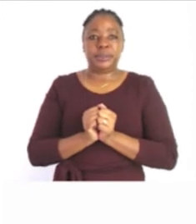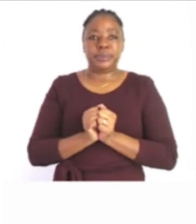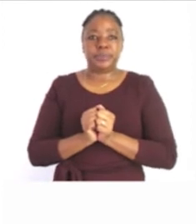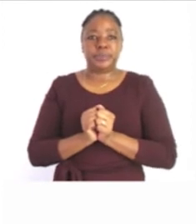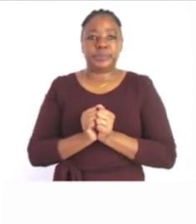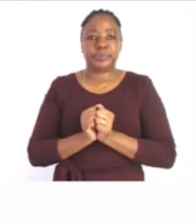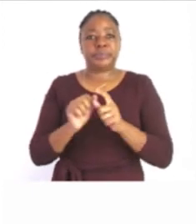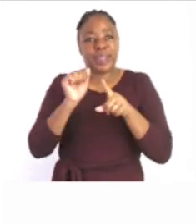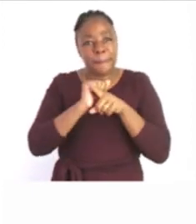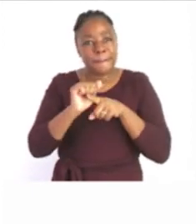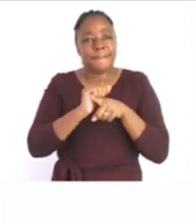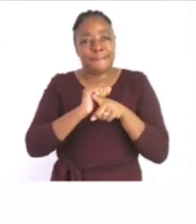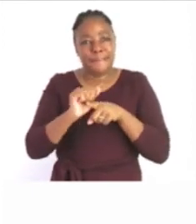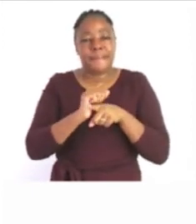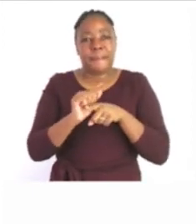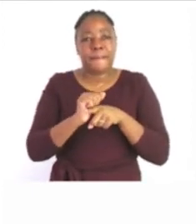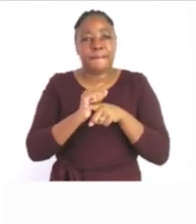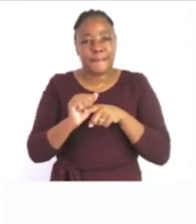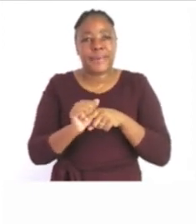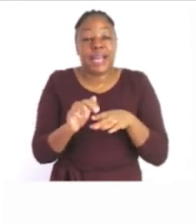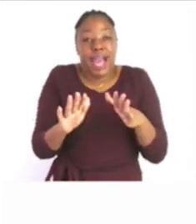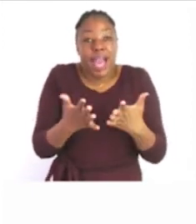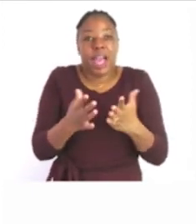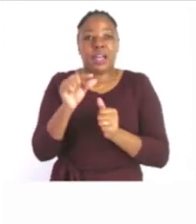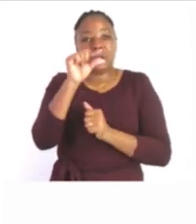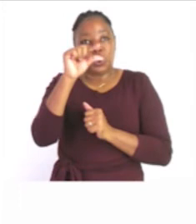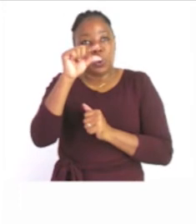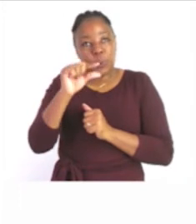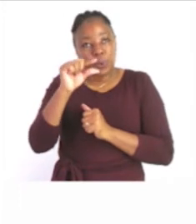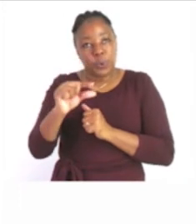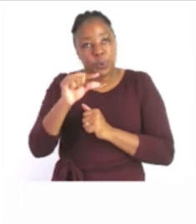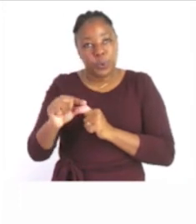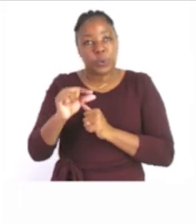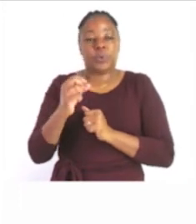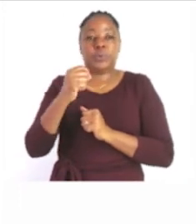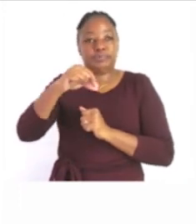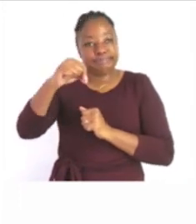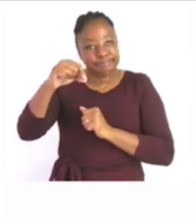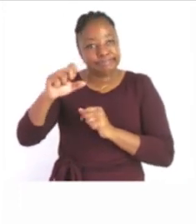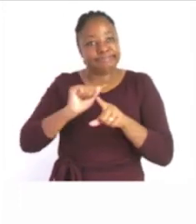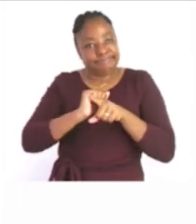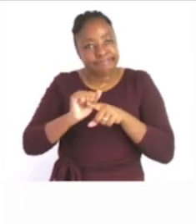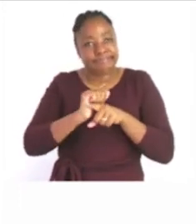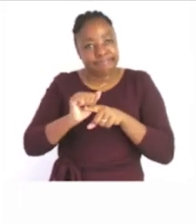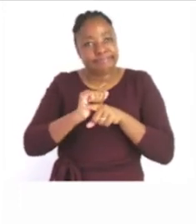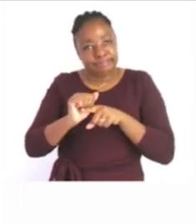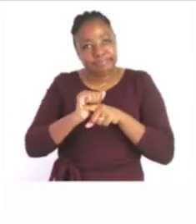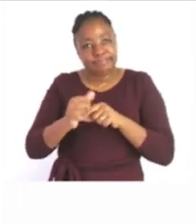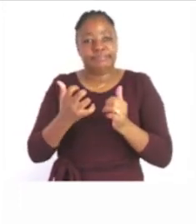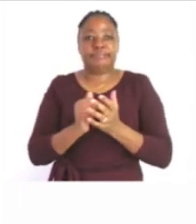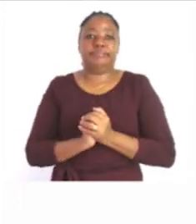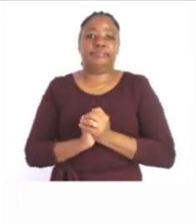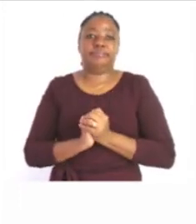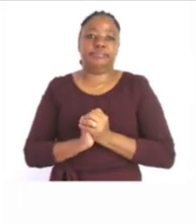quiet. I want you to practice all these words by yourselves Take a look at the sounds and say them